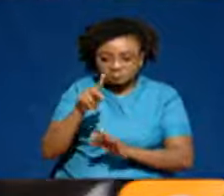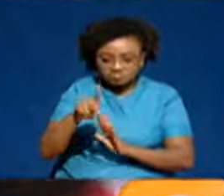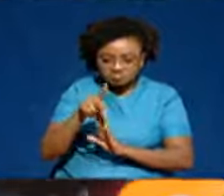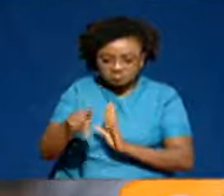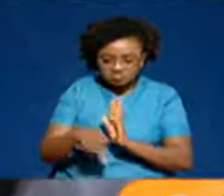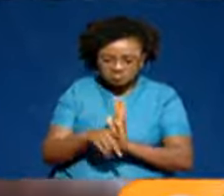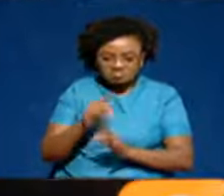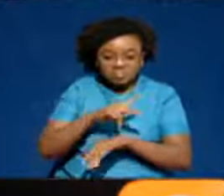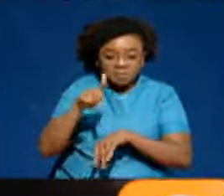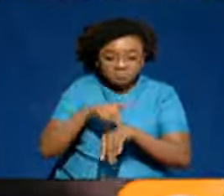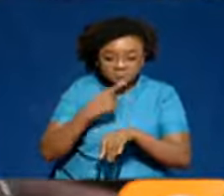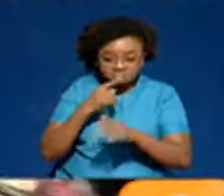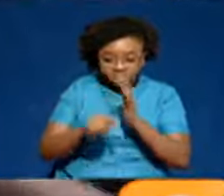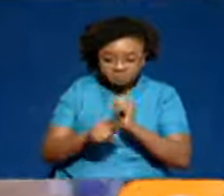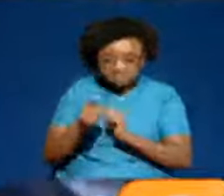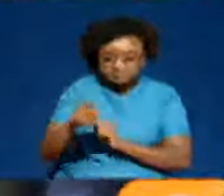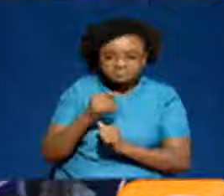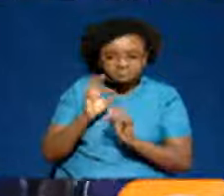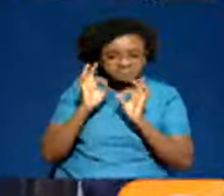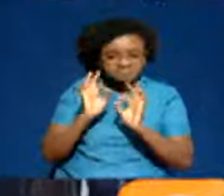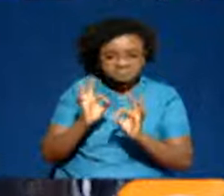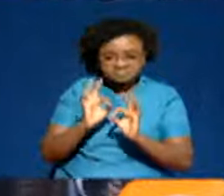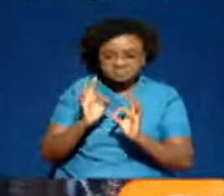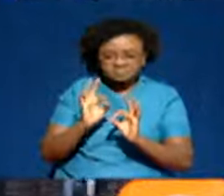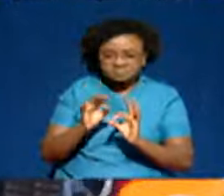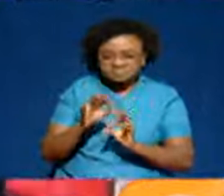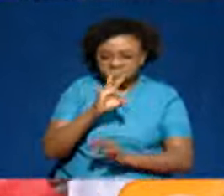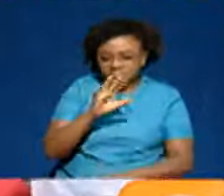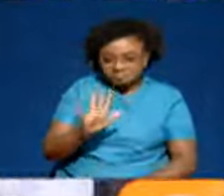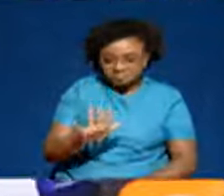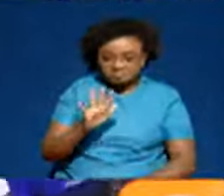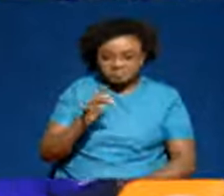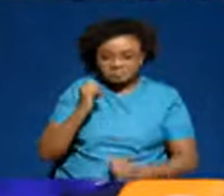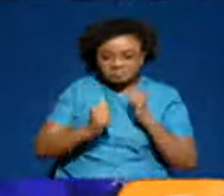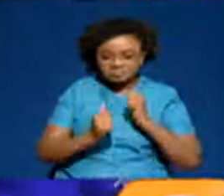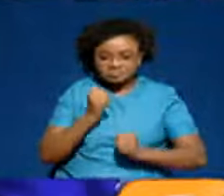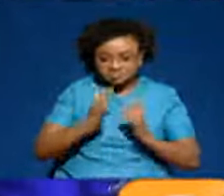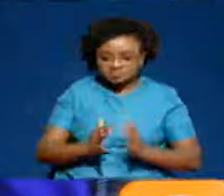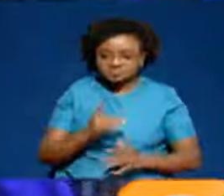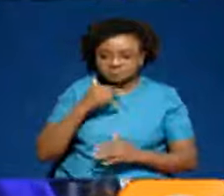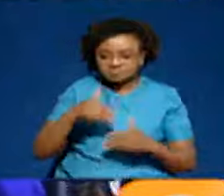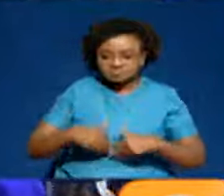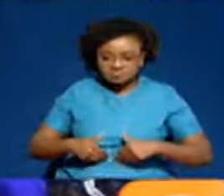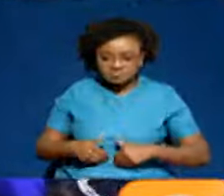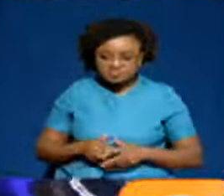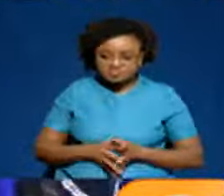remarkable journey, identifying her as one of the 35 amateur athletes at the school.